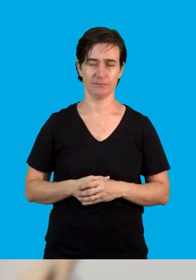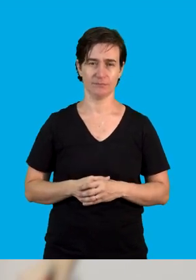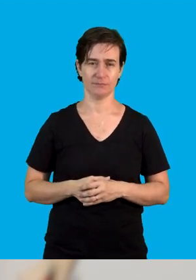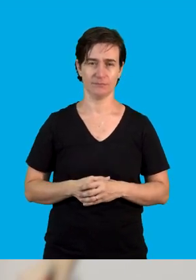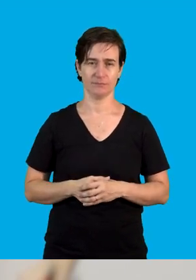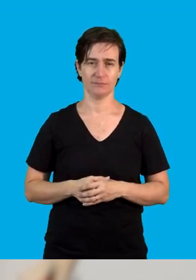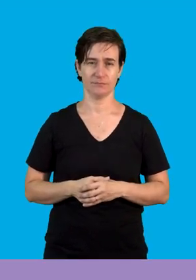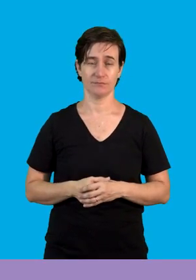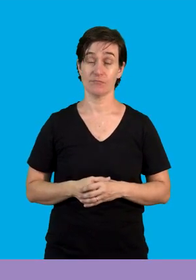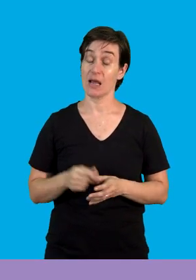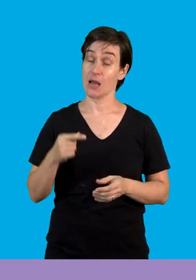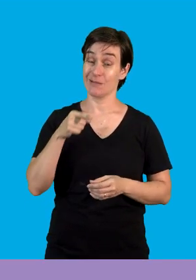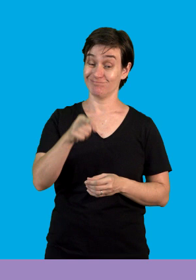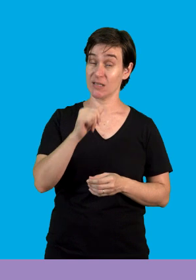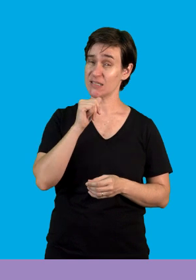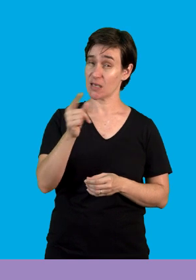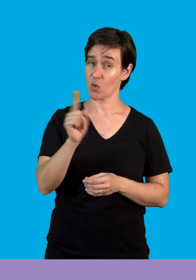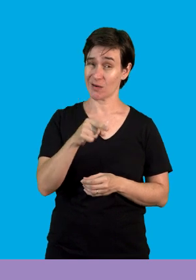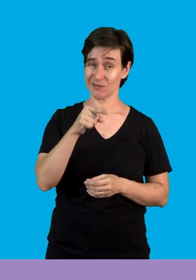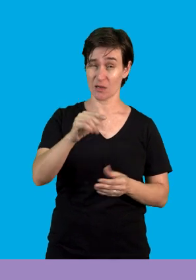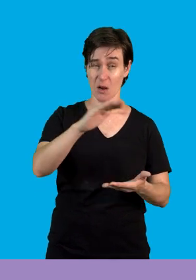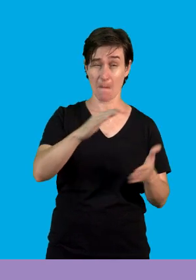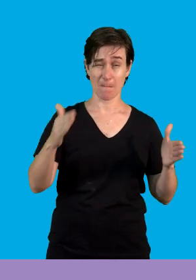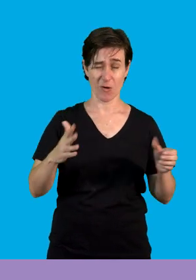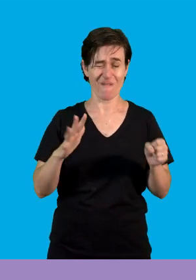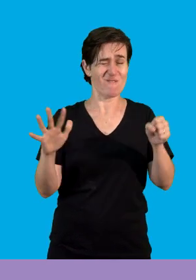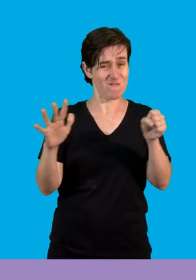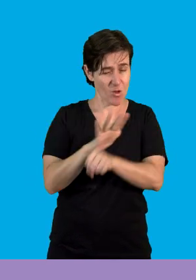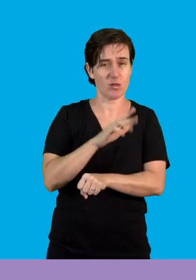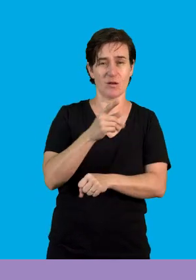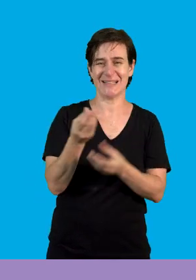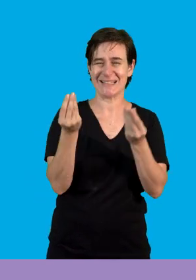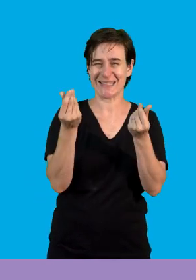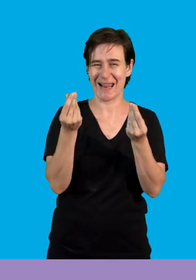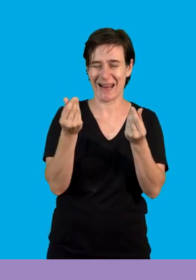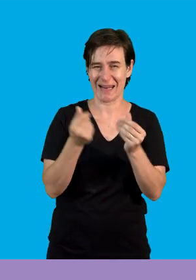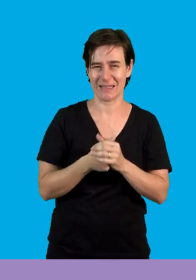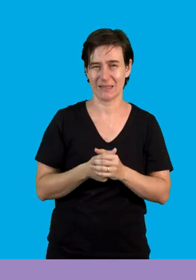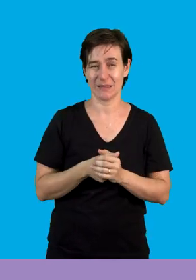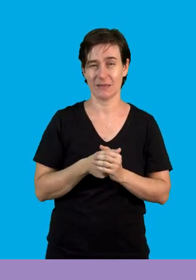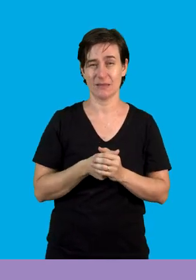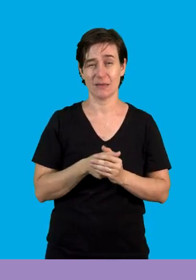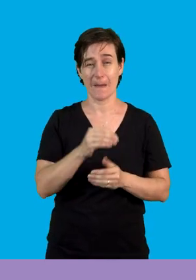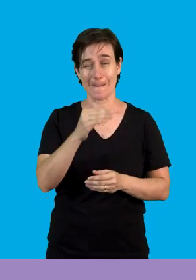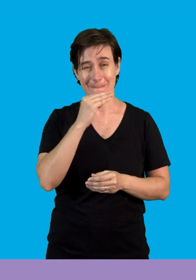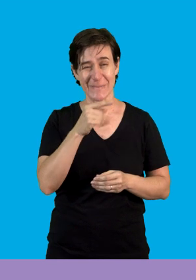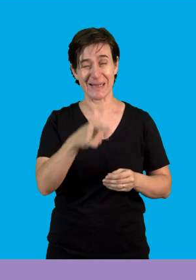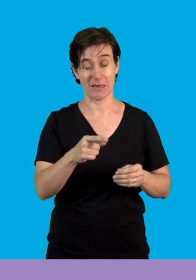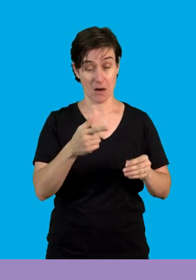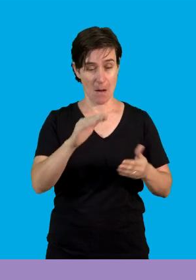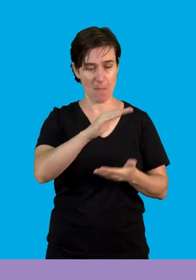But since as well we are told that the box is filled with sand, that means that this box is filled to